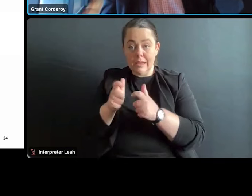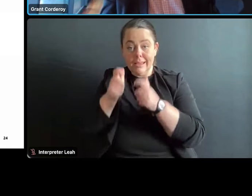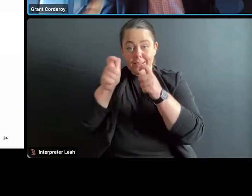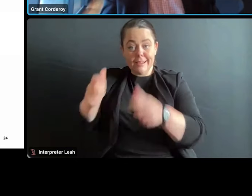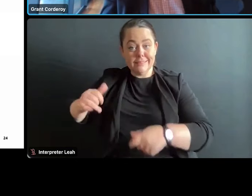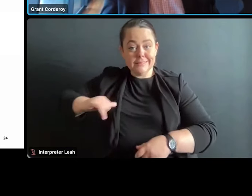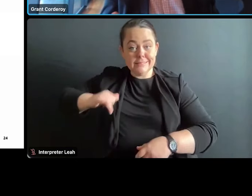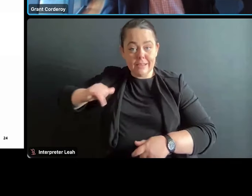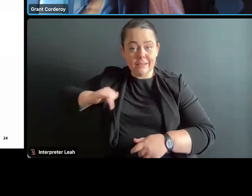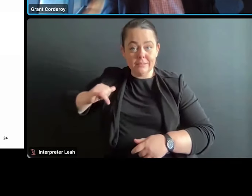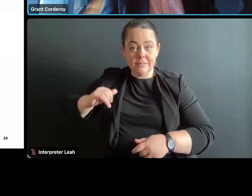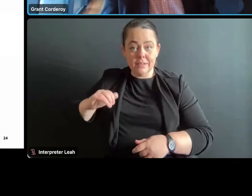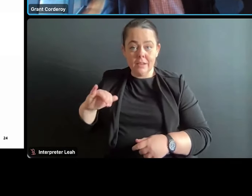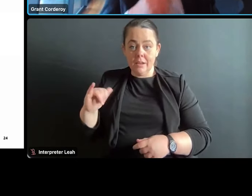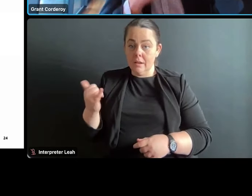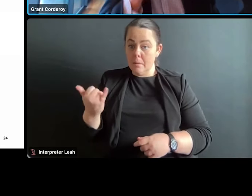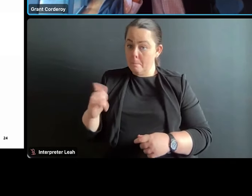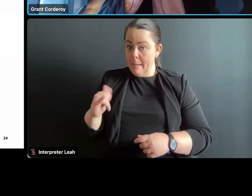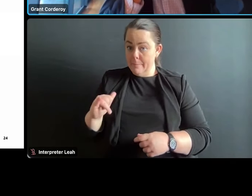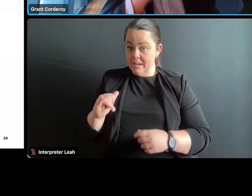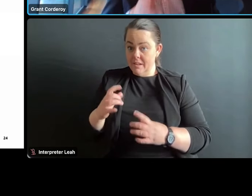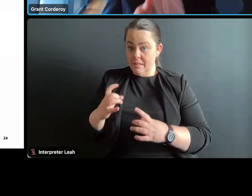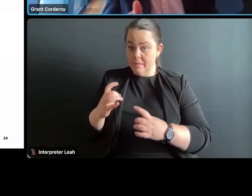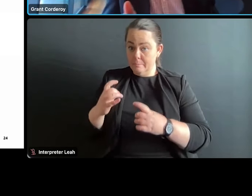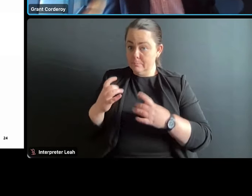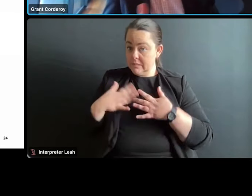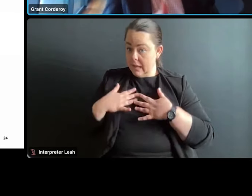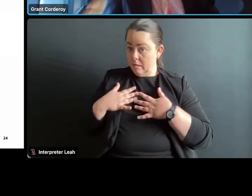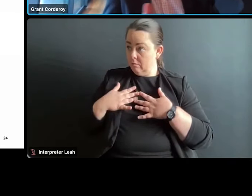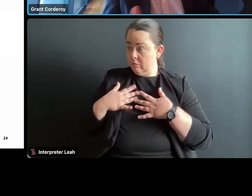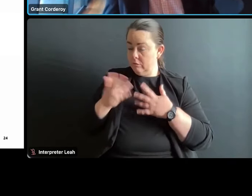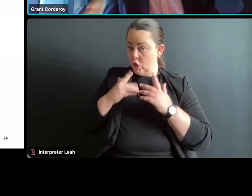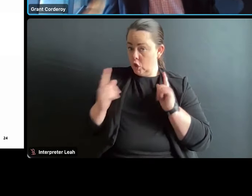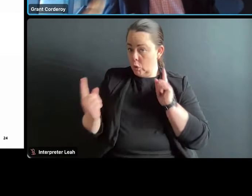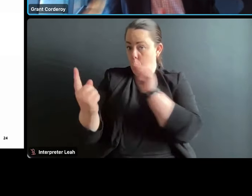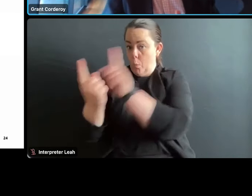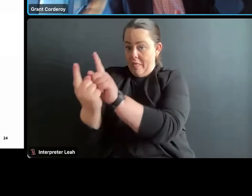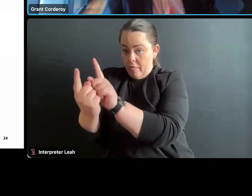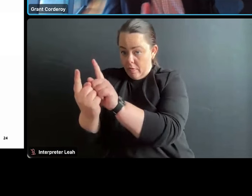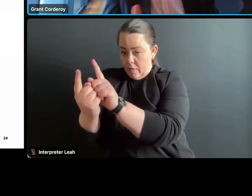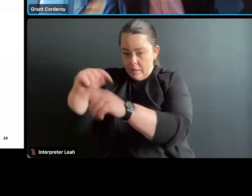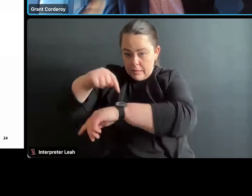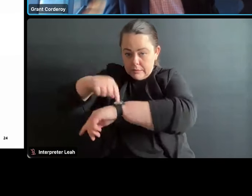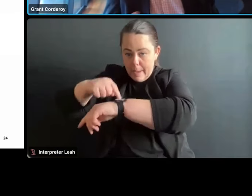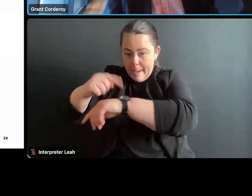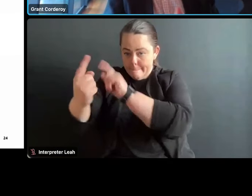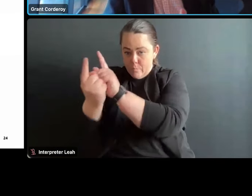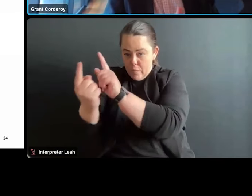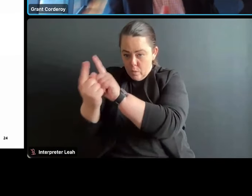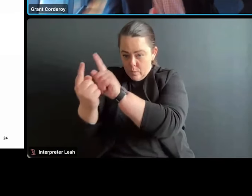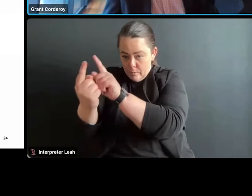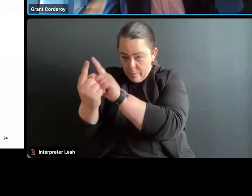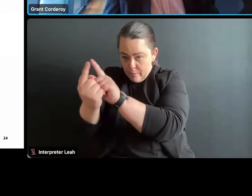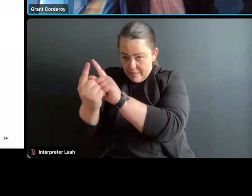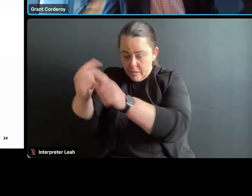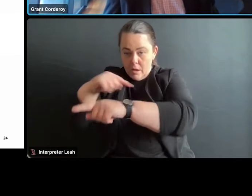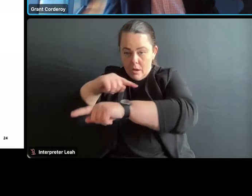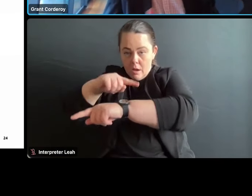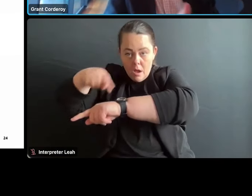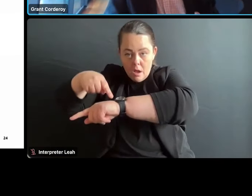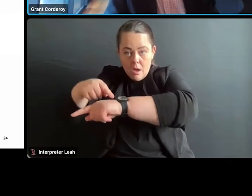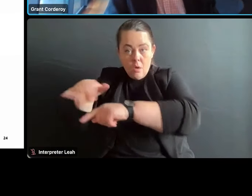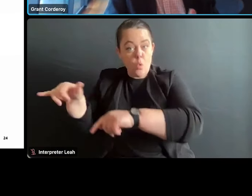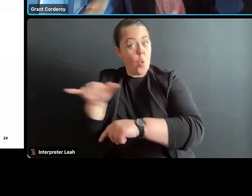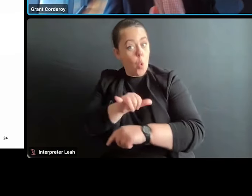the delivery of food and the servicing of food, you've got to look at an allocation of what's their normal hours time